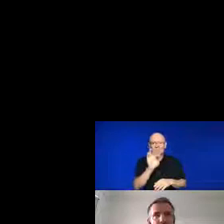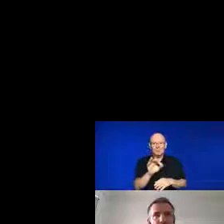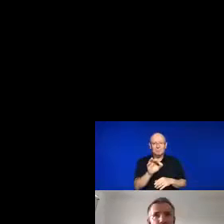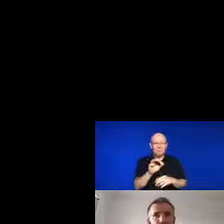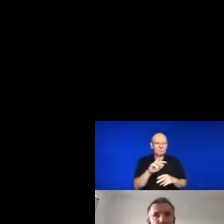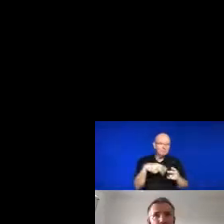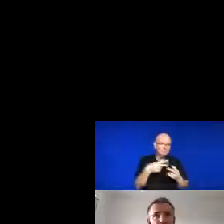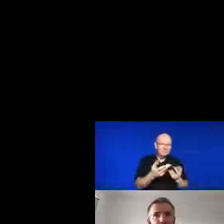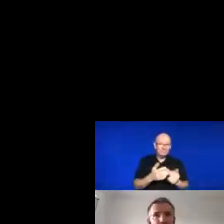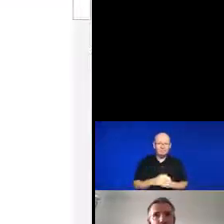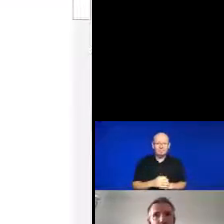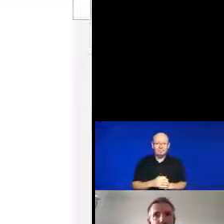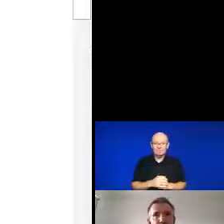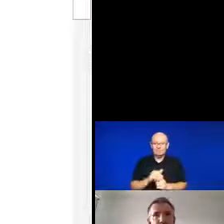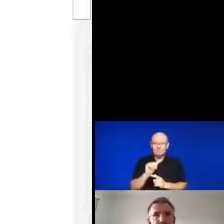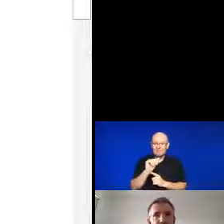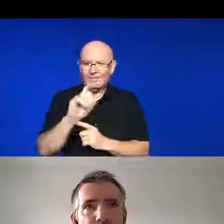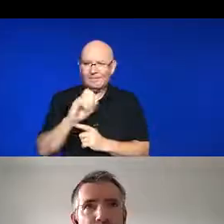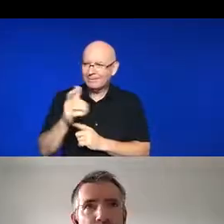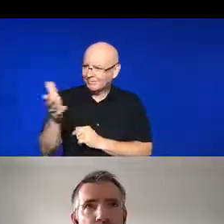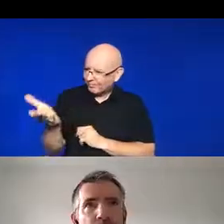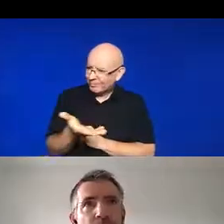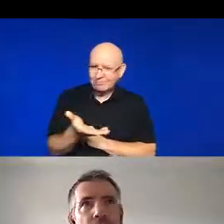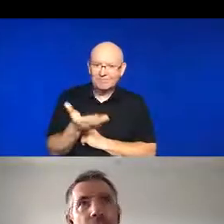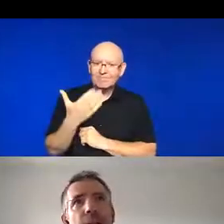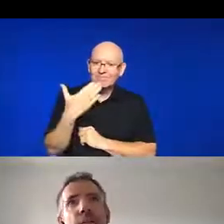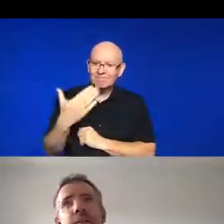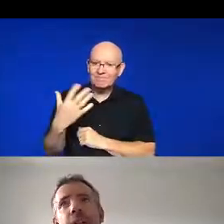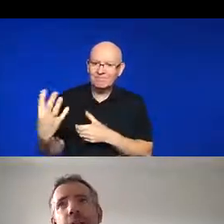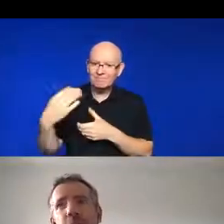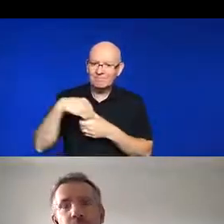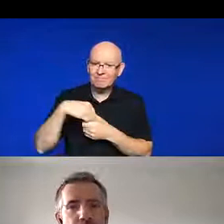challenges about social protection. Thank you.